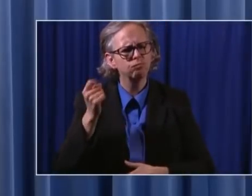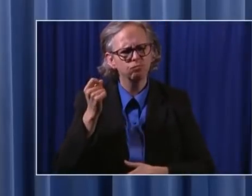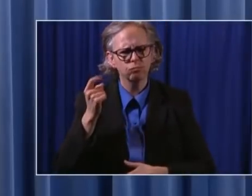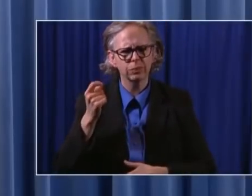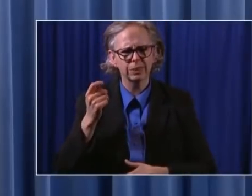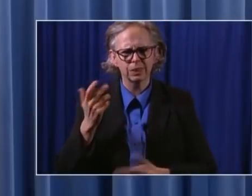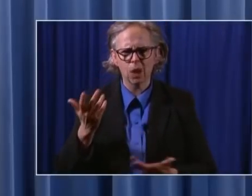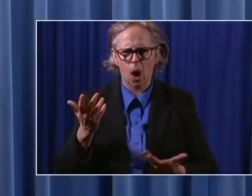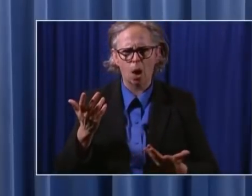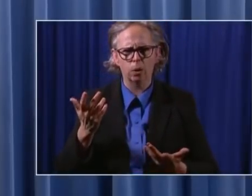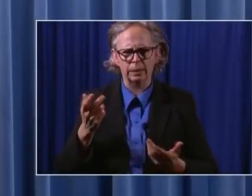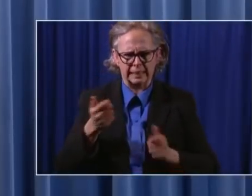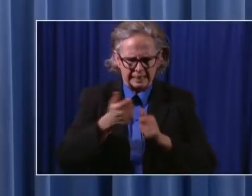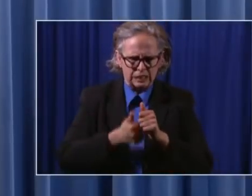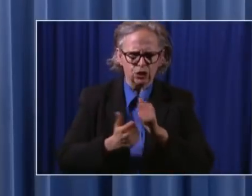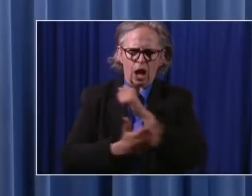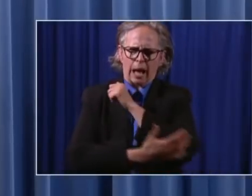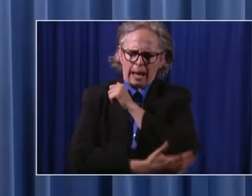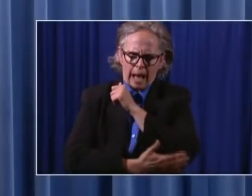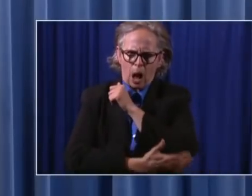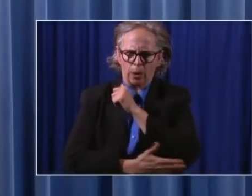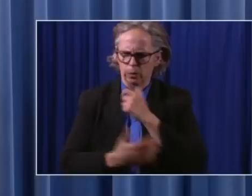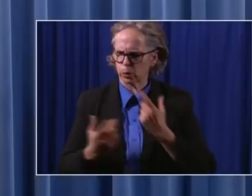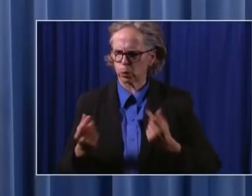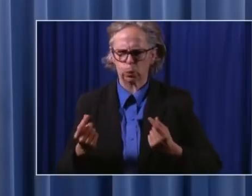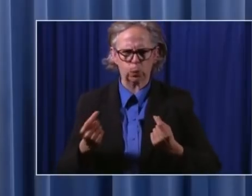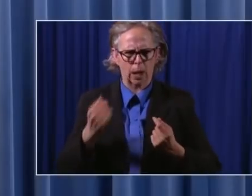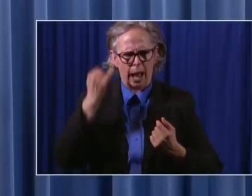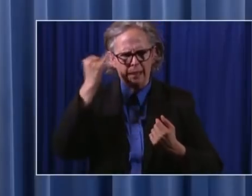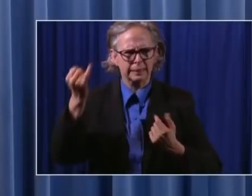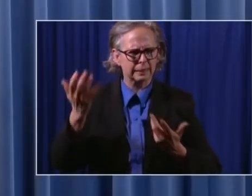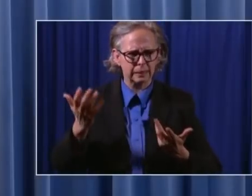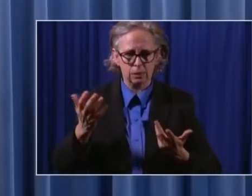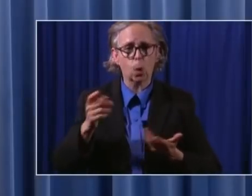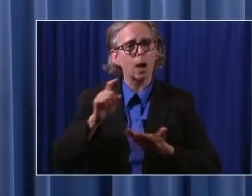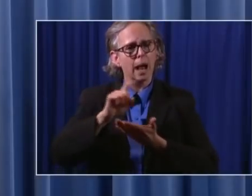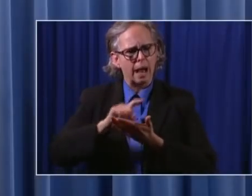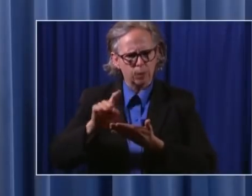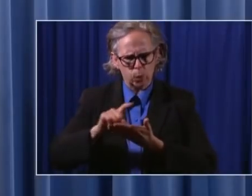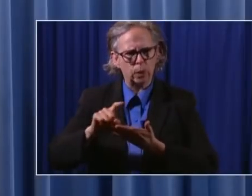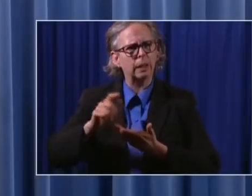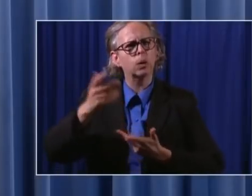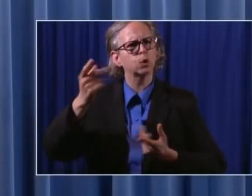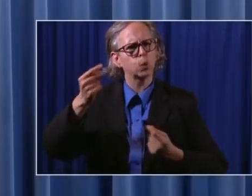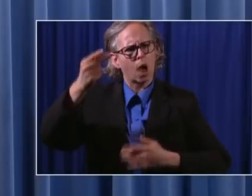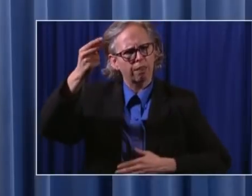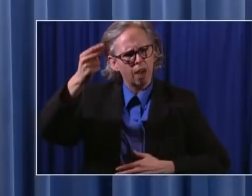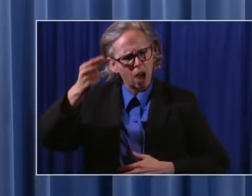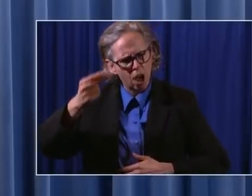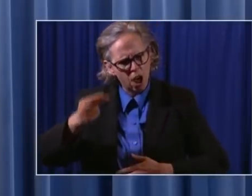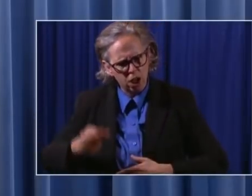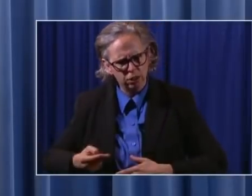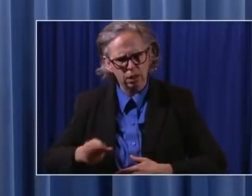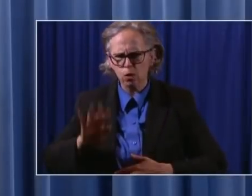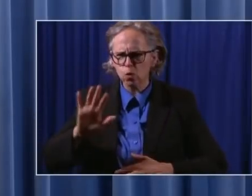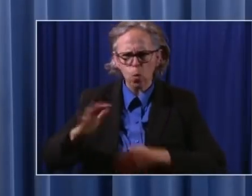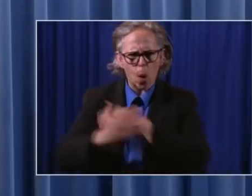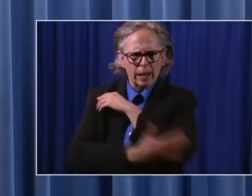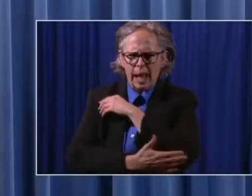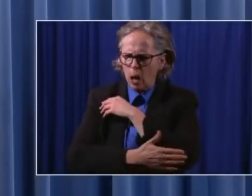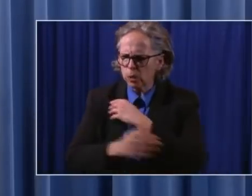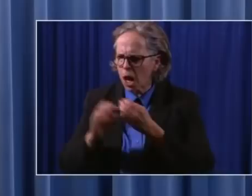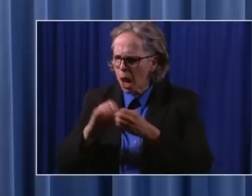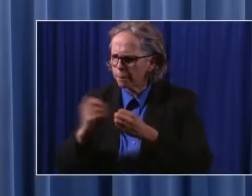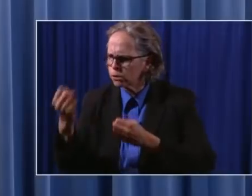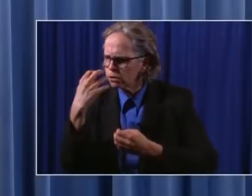week on Thursday, it looks like, and we're going to tell you where your county is. And as Dr. Thomas said, this is an